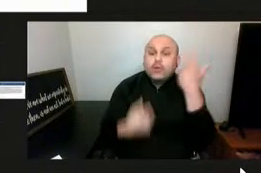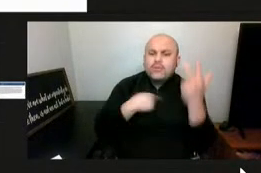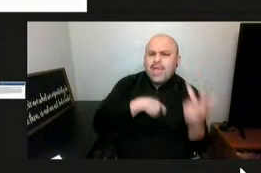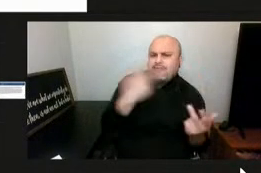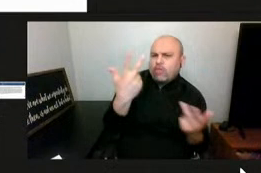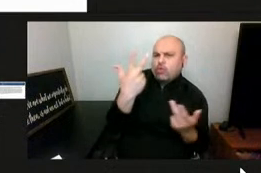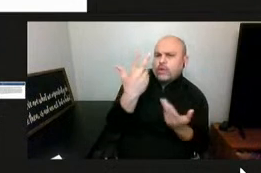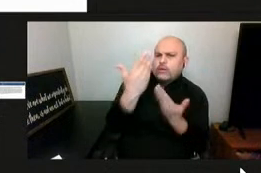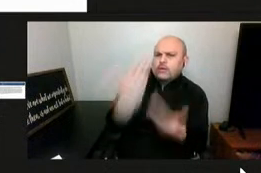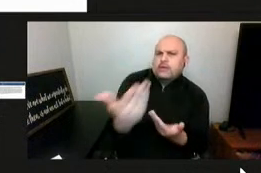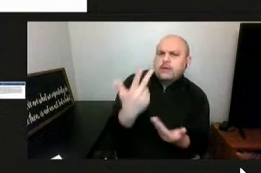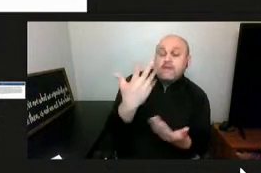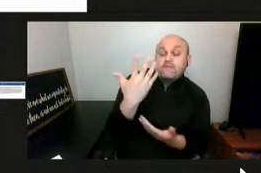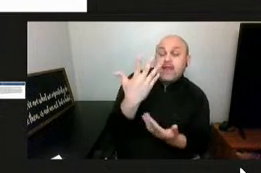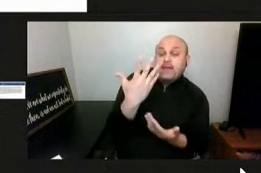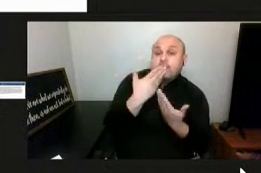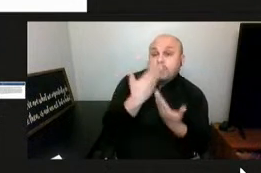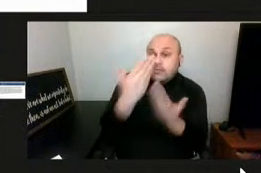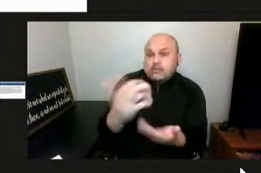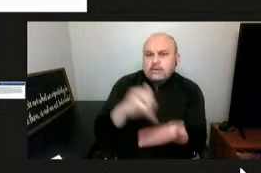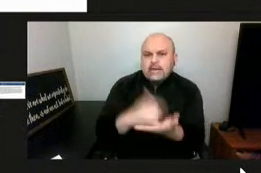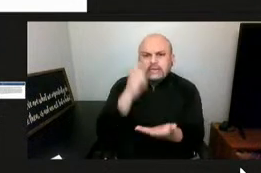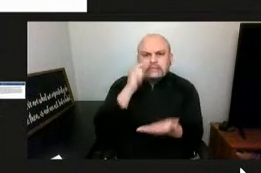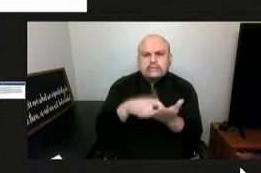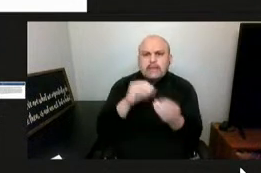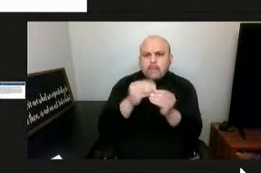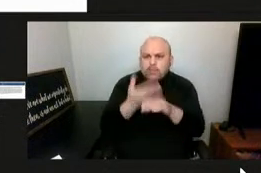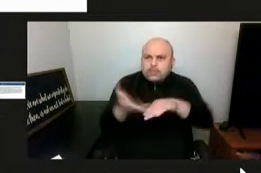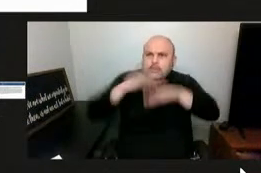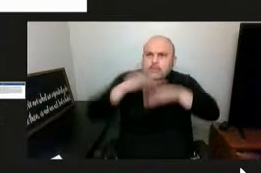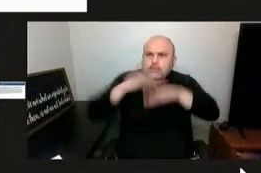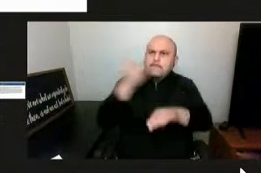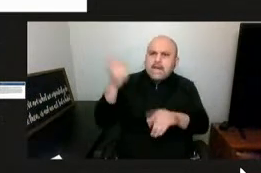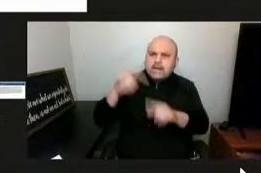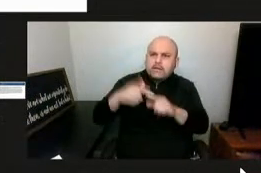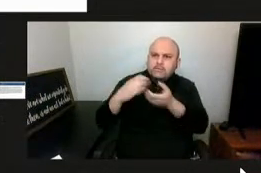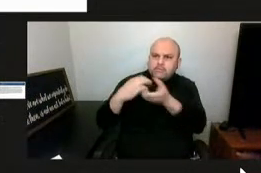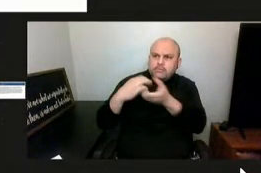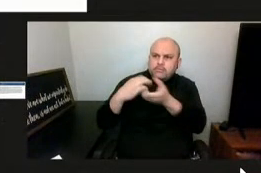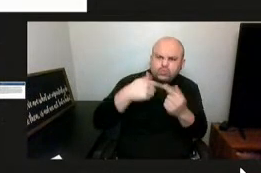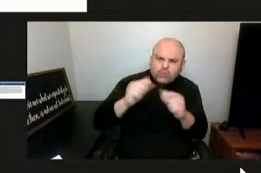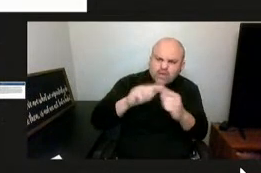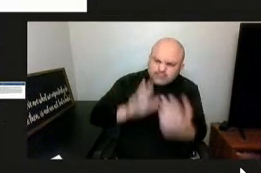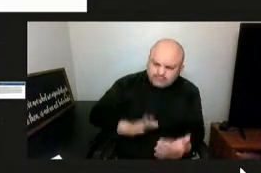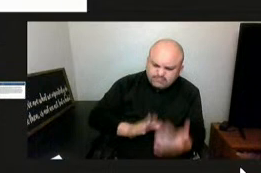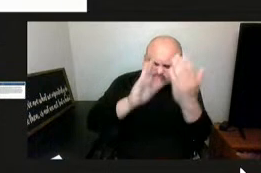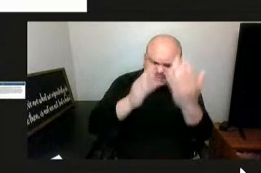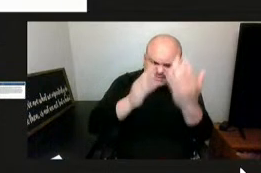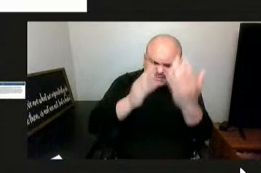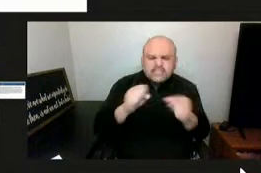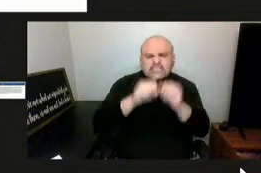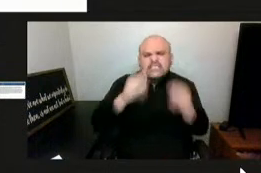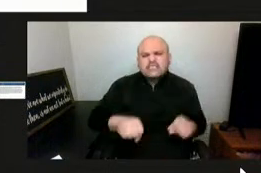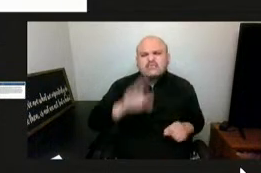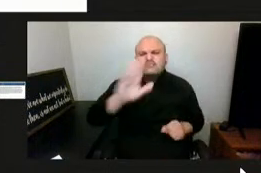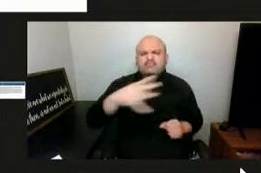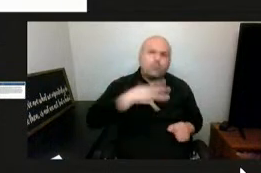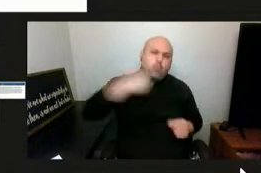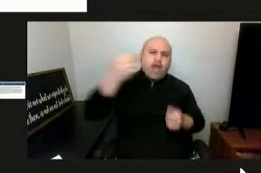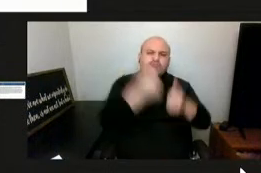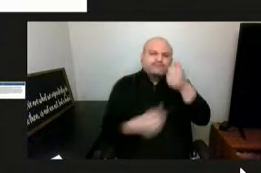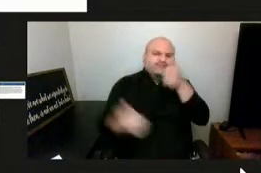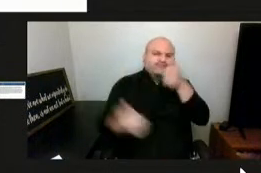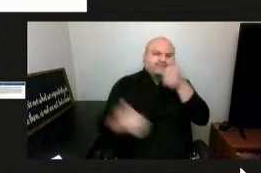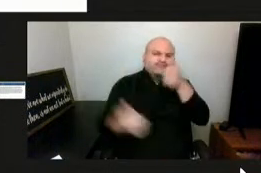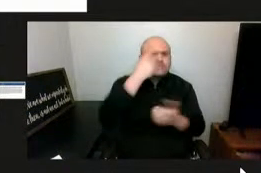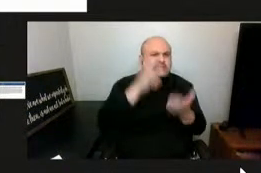5 recommendations that seek to leverage the power of collaboration to help address systemic racism and dismantle white supremacy that seeped in our policies and